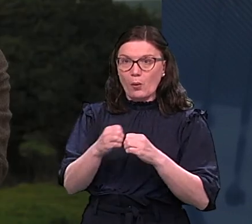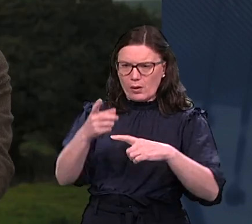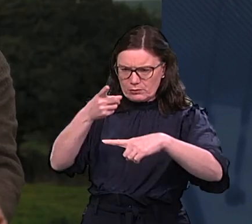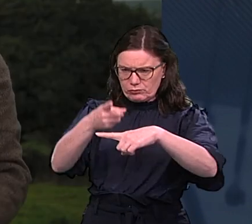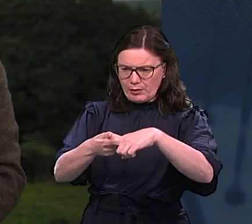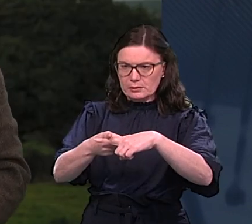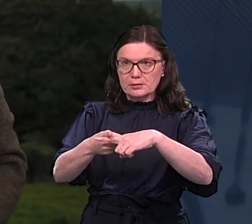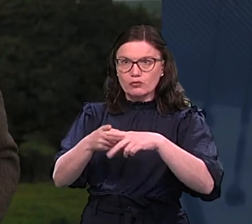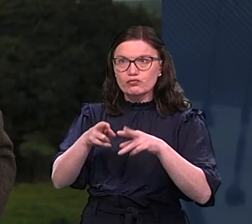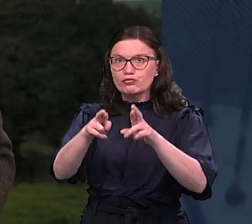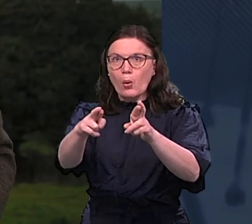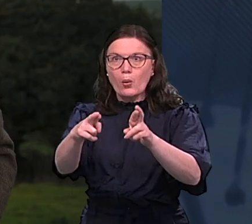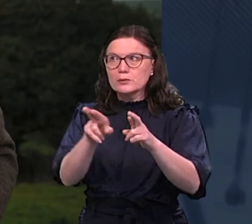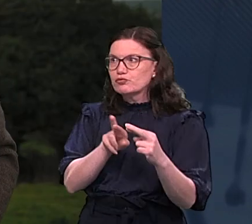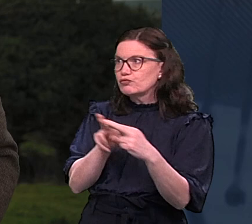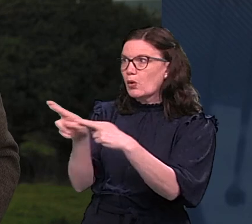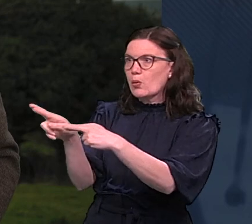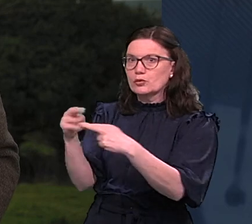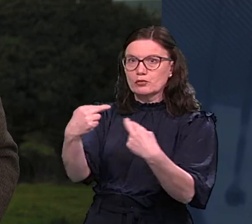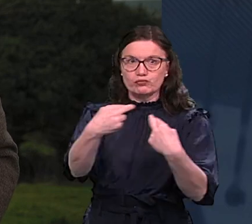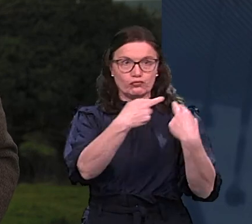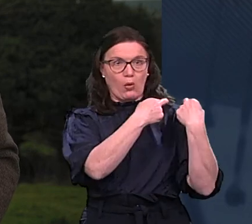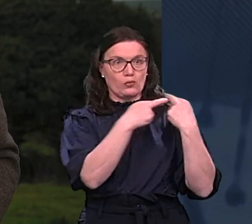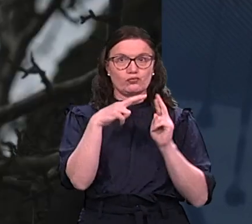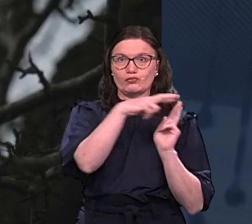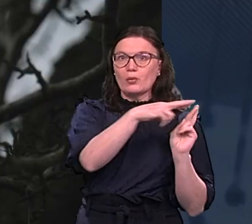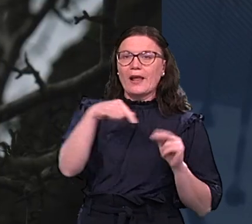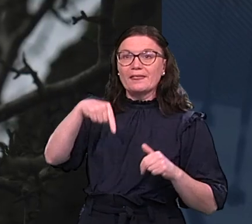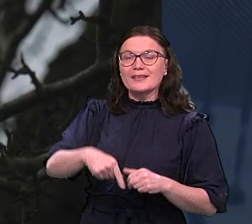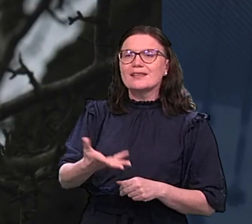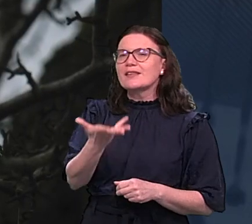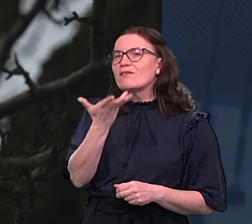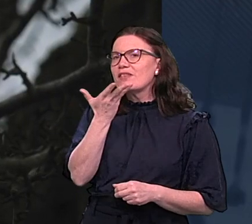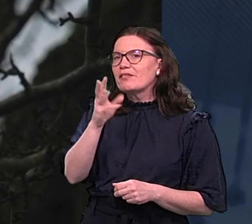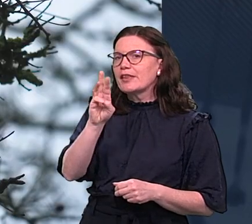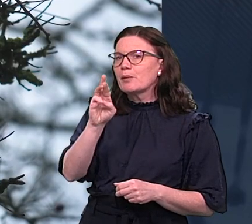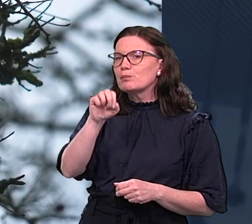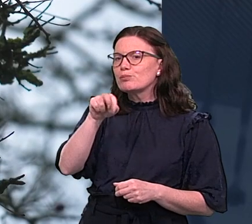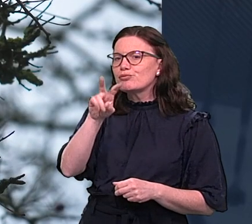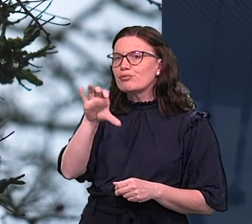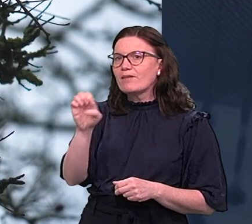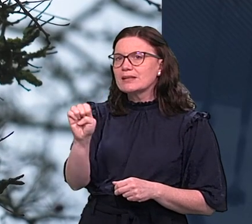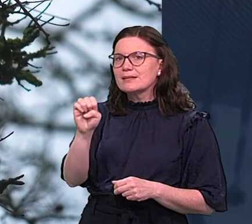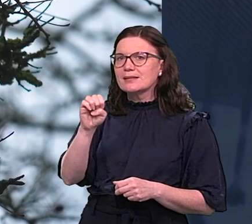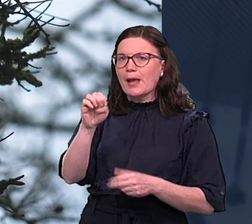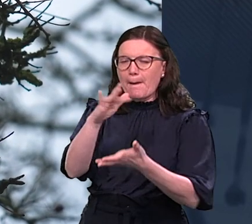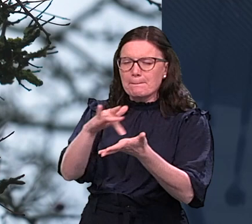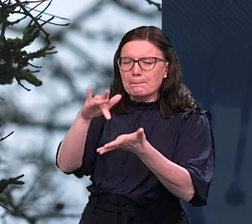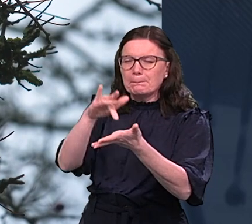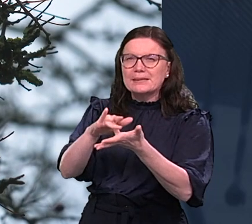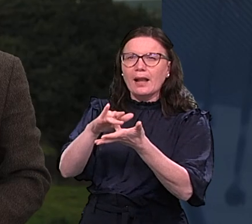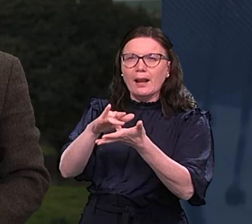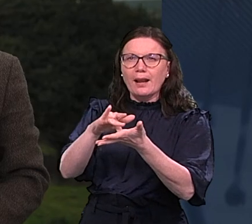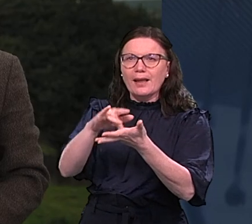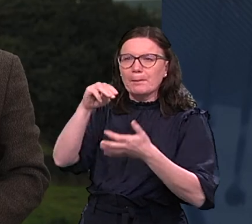each of the different provinces. This is the fifth province, the province of Midde, the kingdom of Midde, the middle kingdom. So Loch Ennell is just